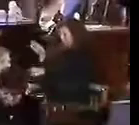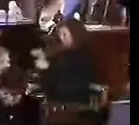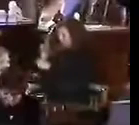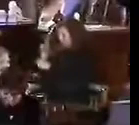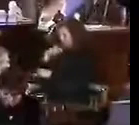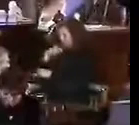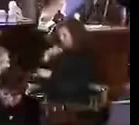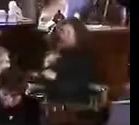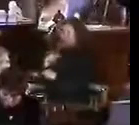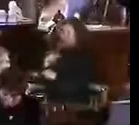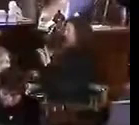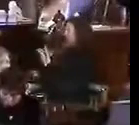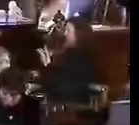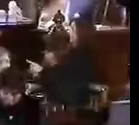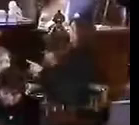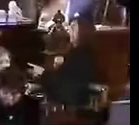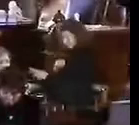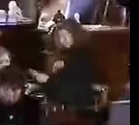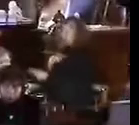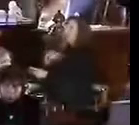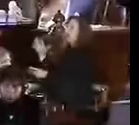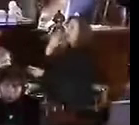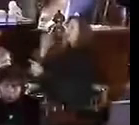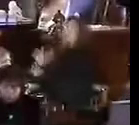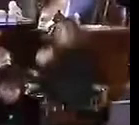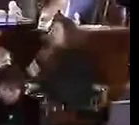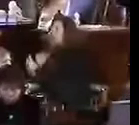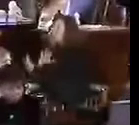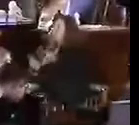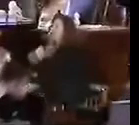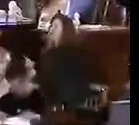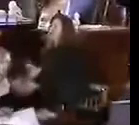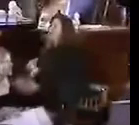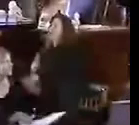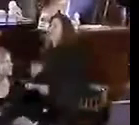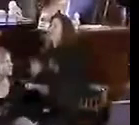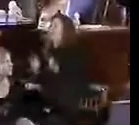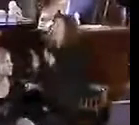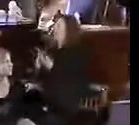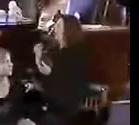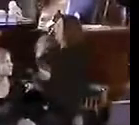to the Senate, I'm going to go along with tradition that makes our life easy and not represent you.